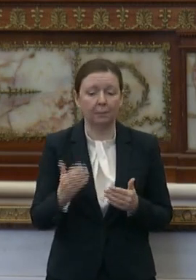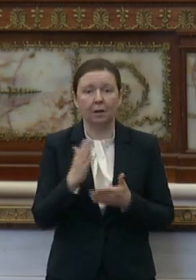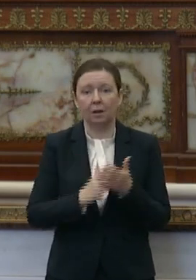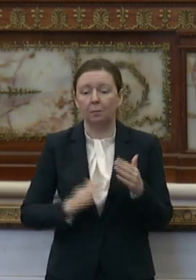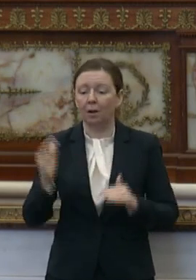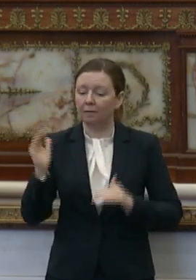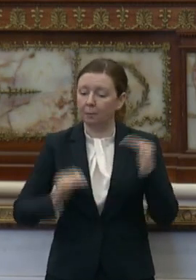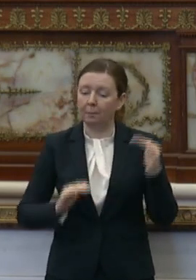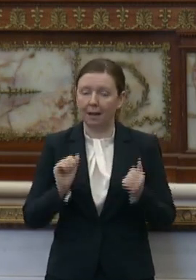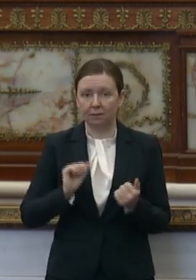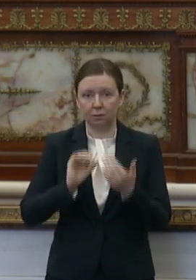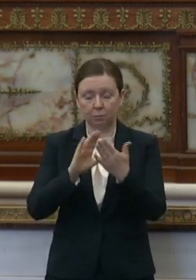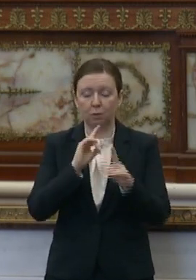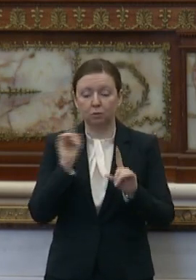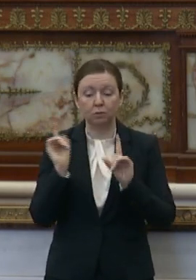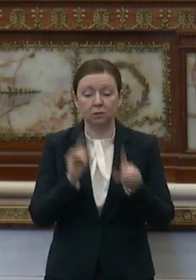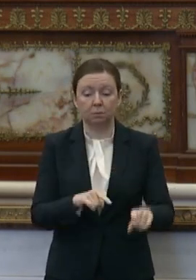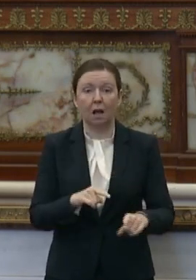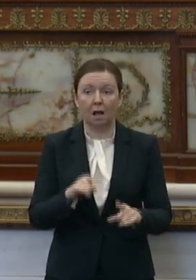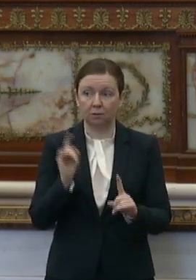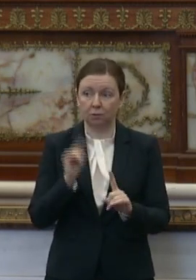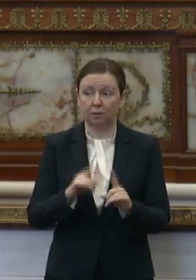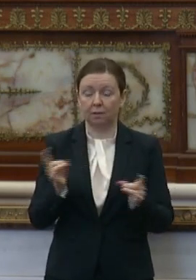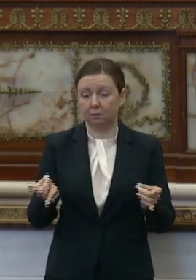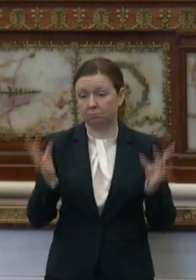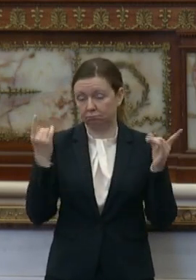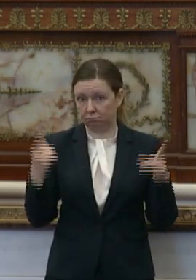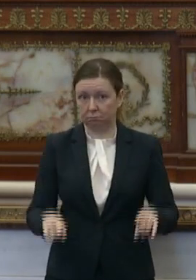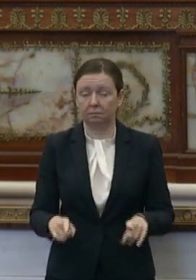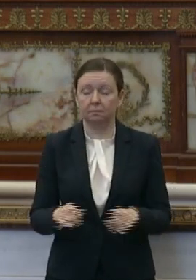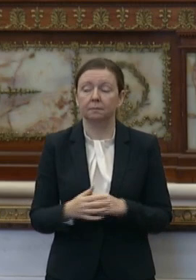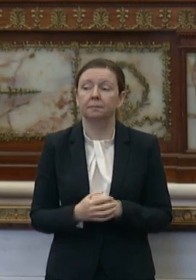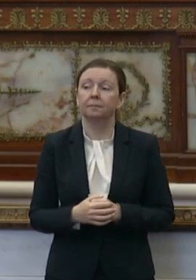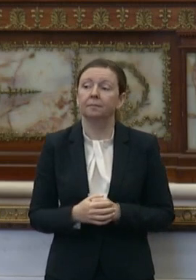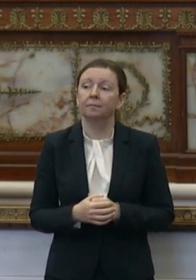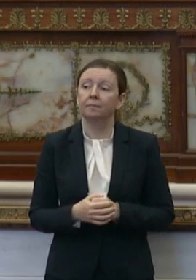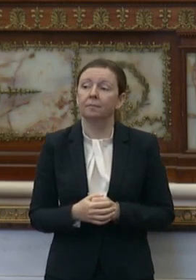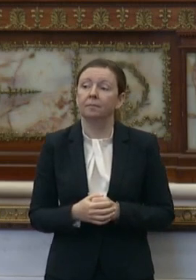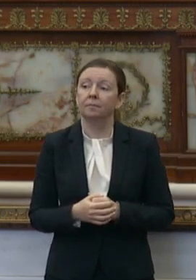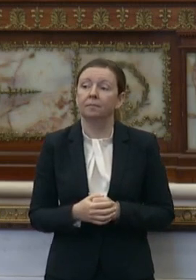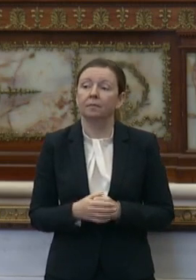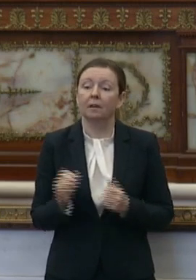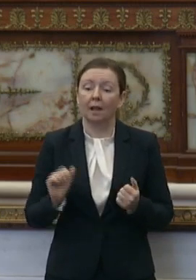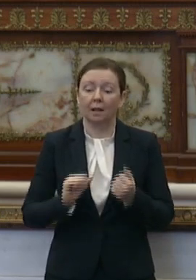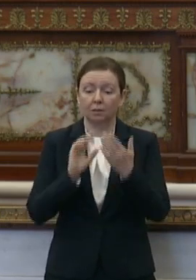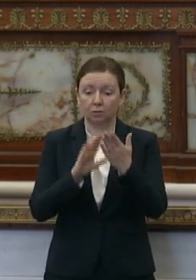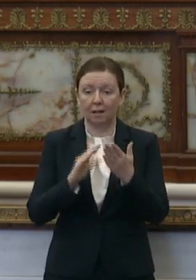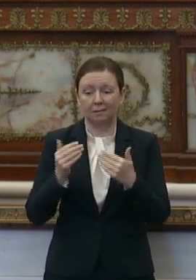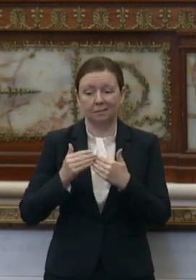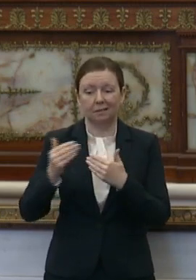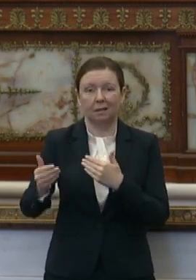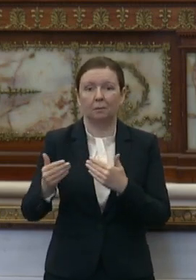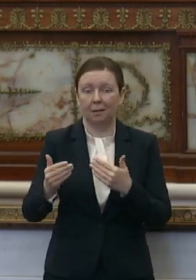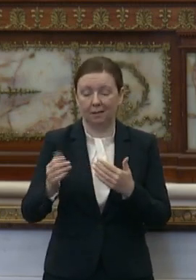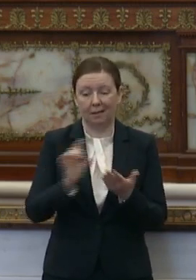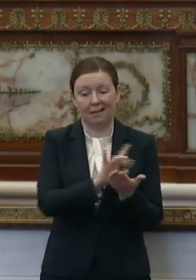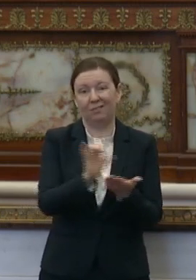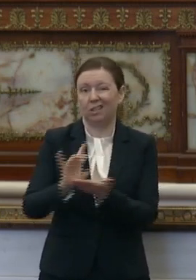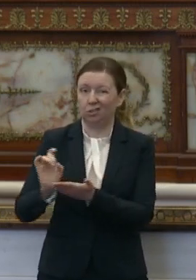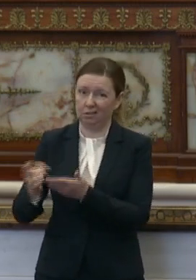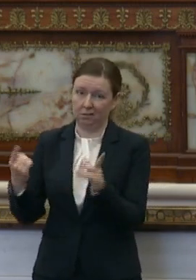balanced approach to respond to this unprecedented crisis and address a coming avalanche of